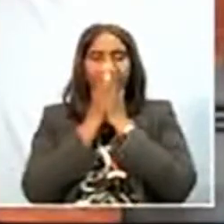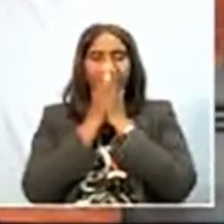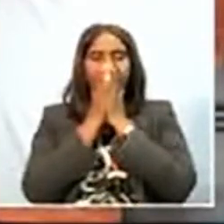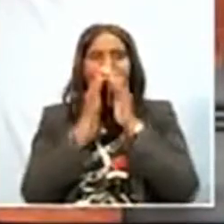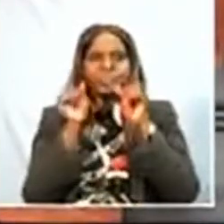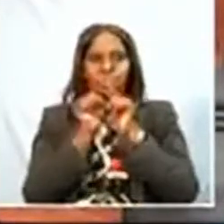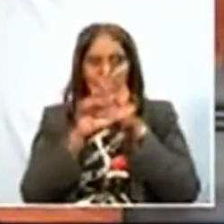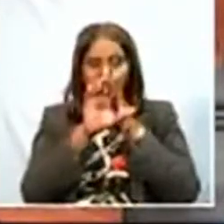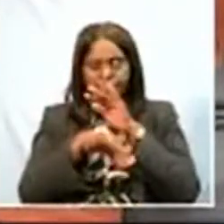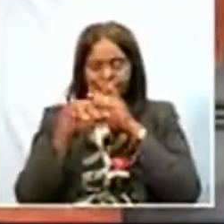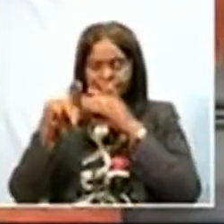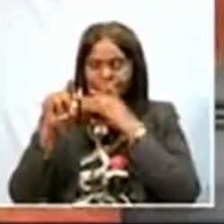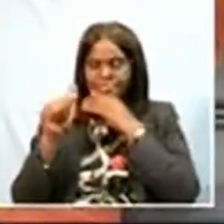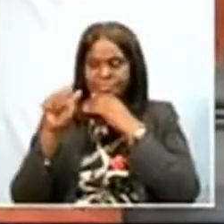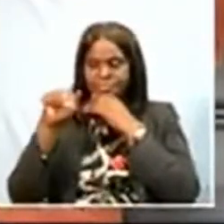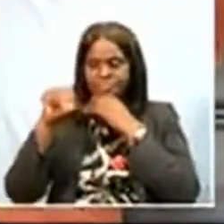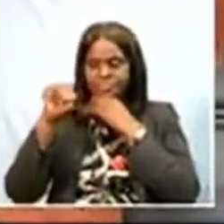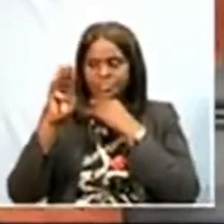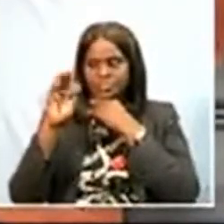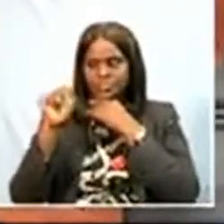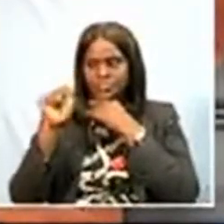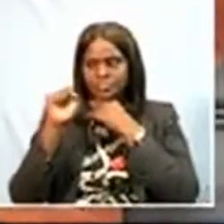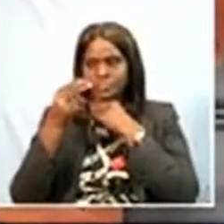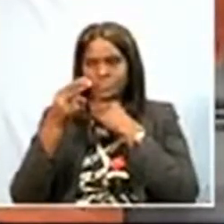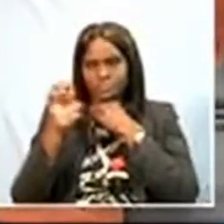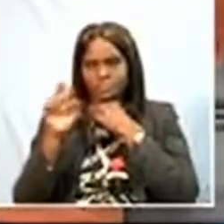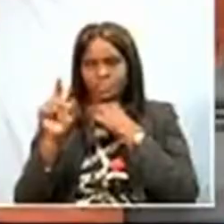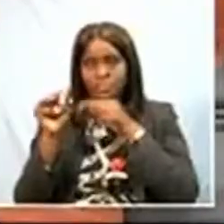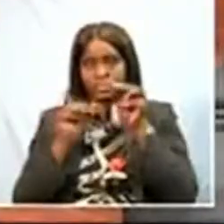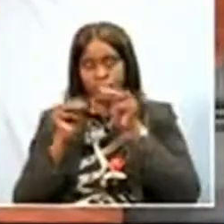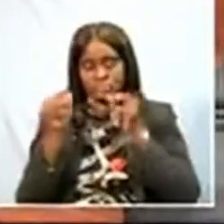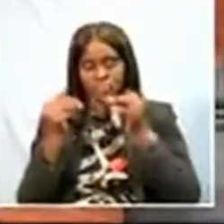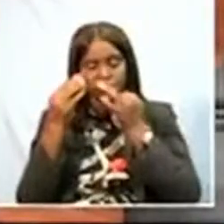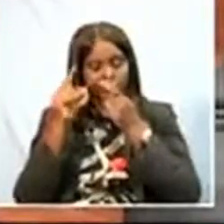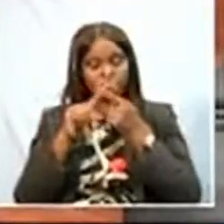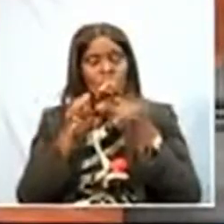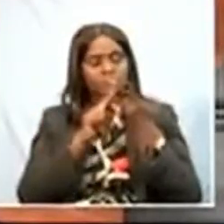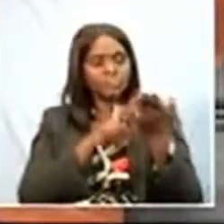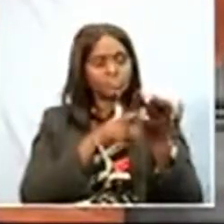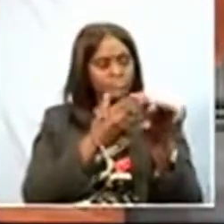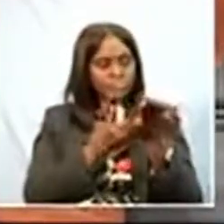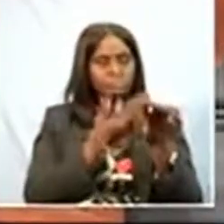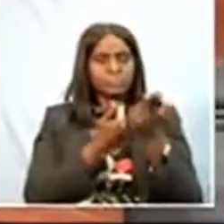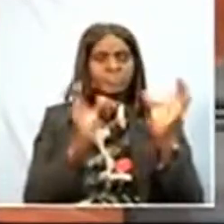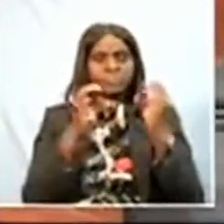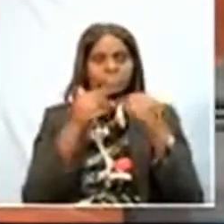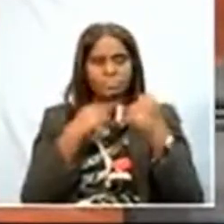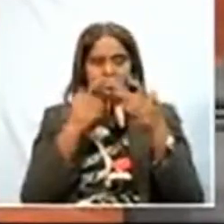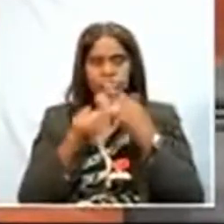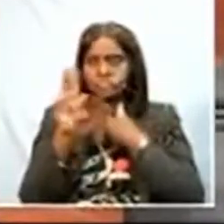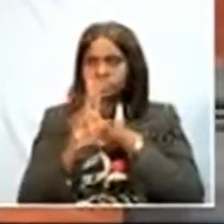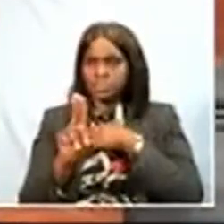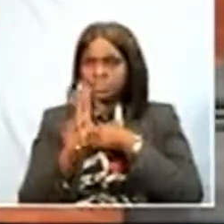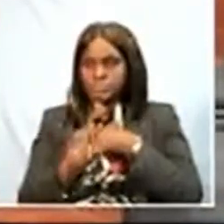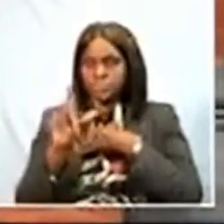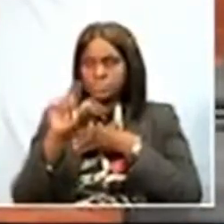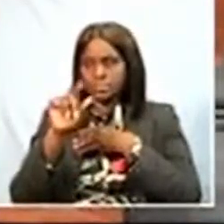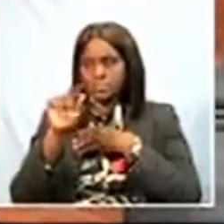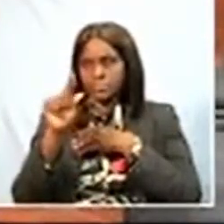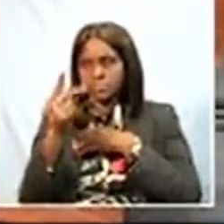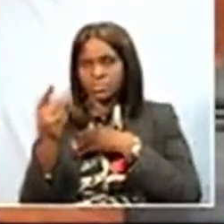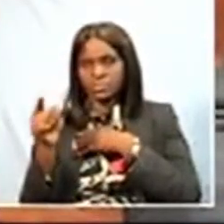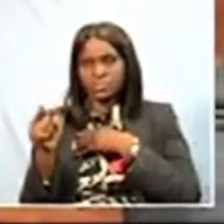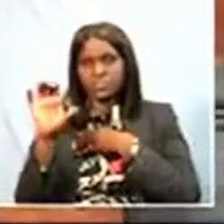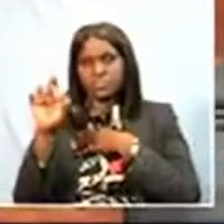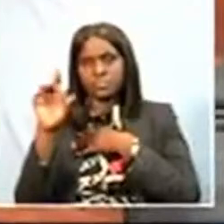Under Pambashe, the action taken, Chair, management wishes to report that the Council has spent 2023